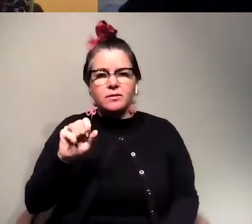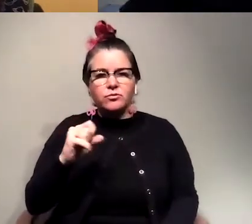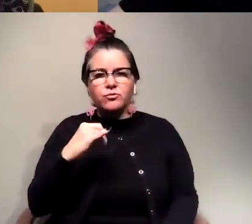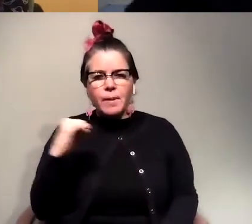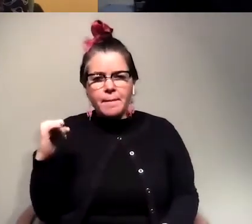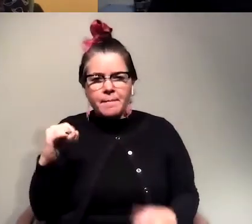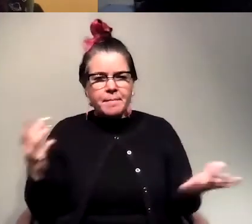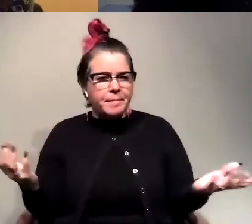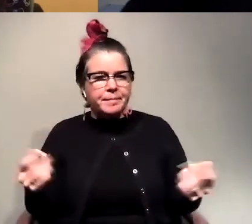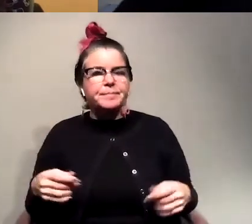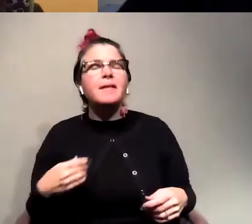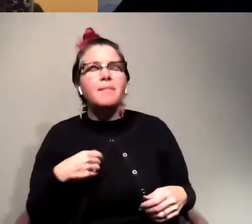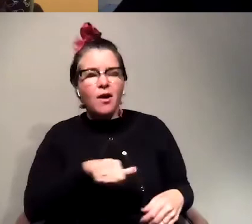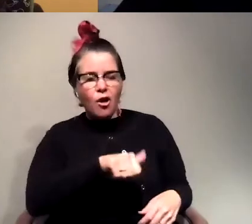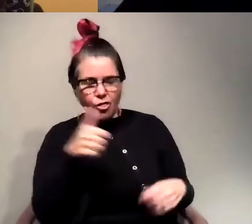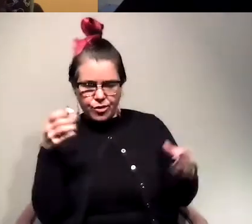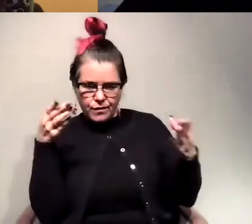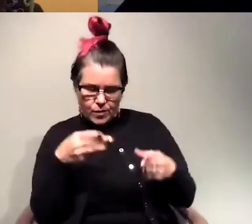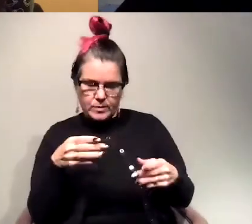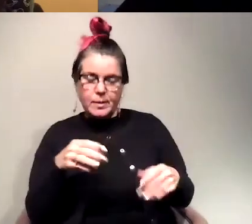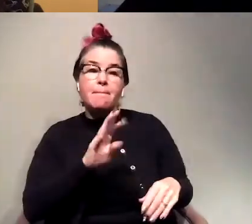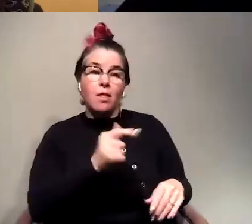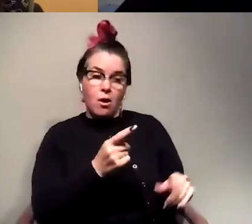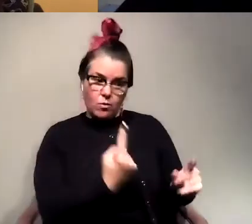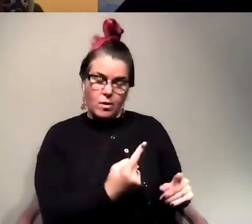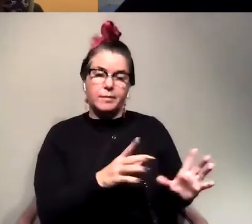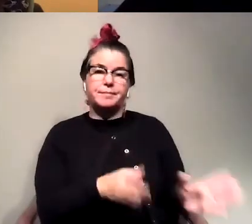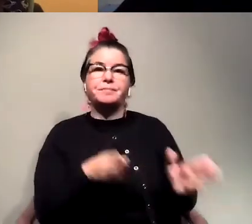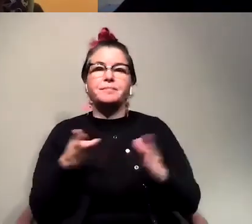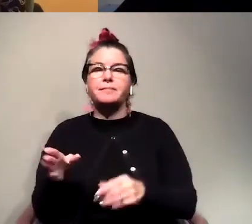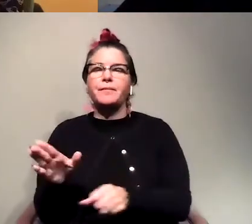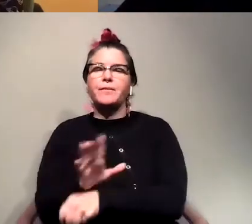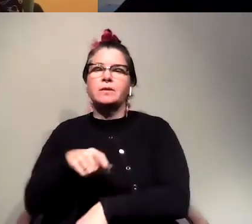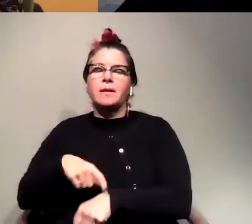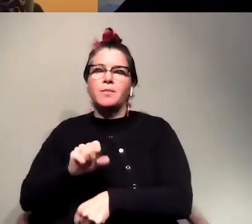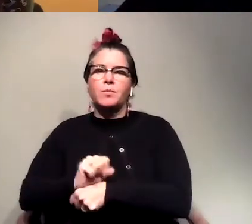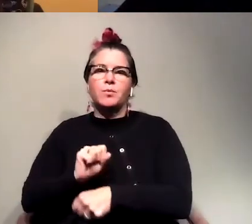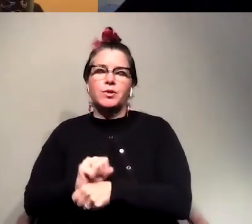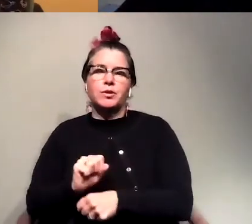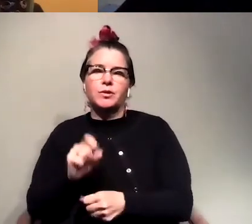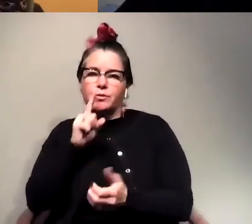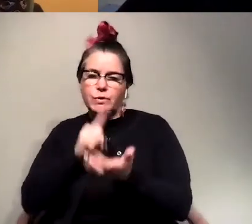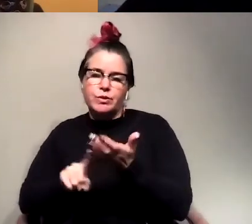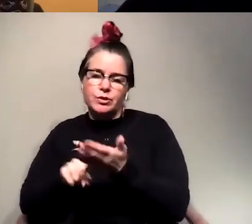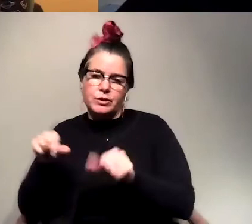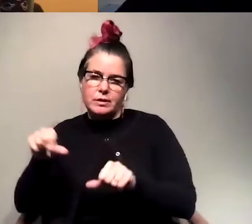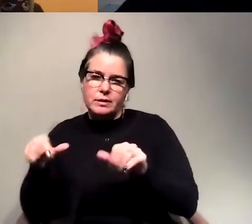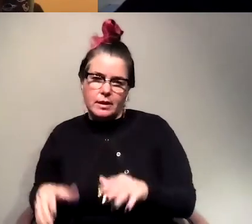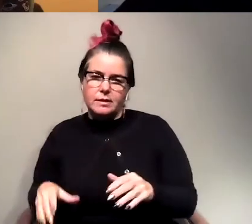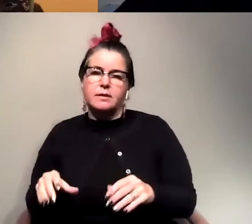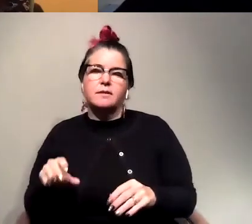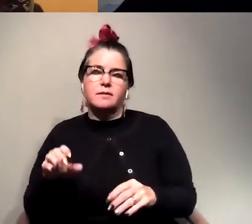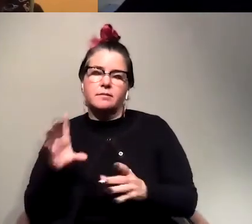this blog, I work full-time as a research scientist in